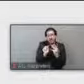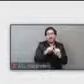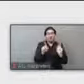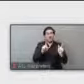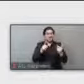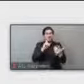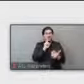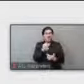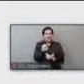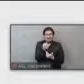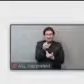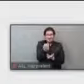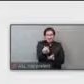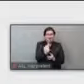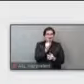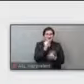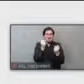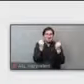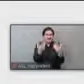the number of